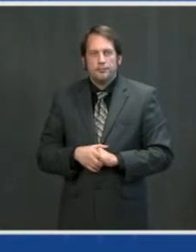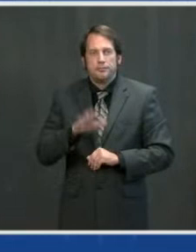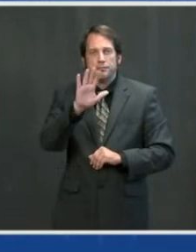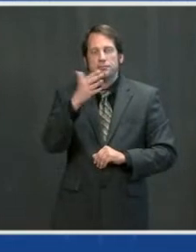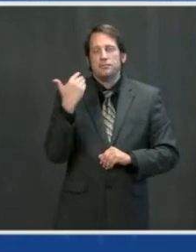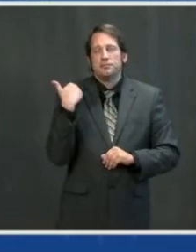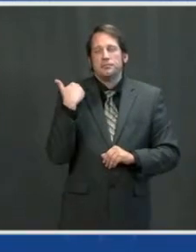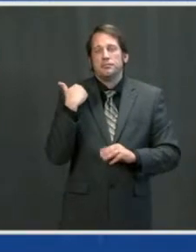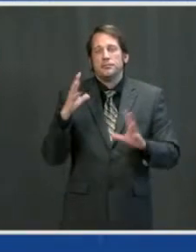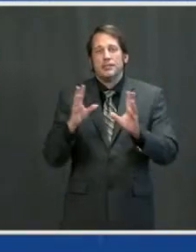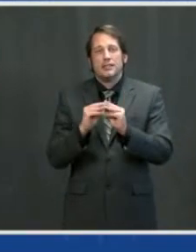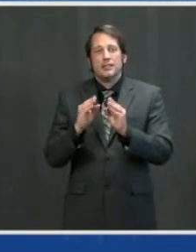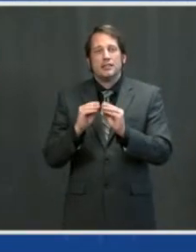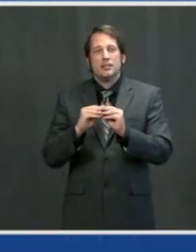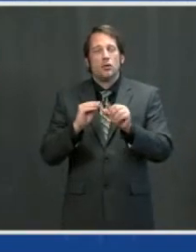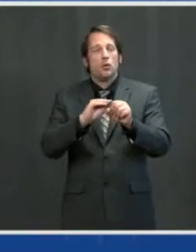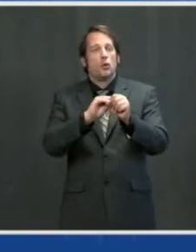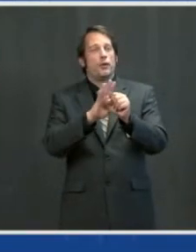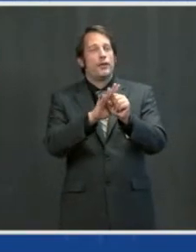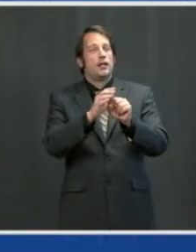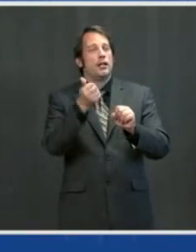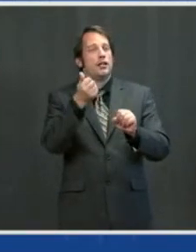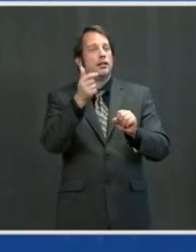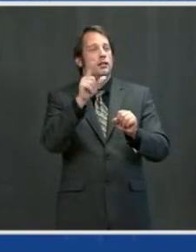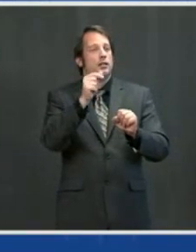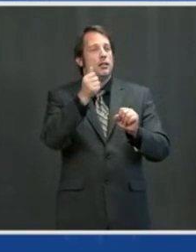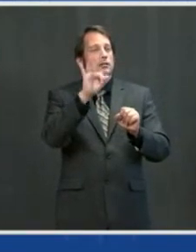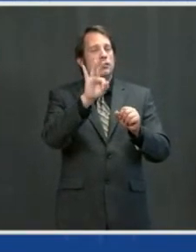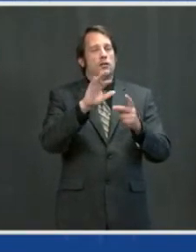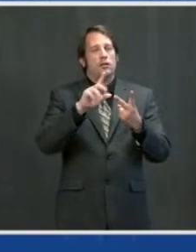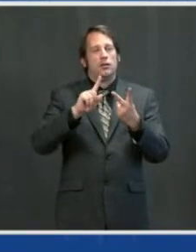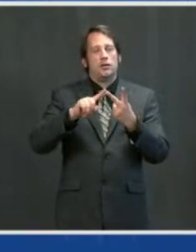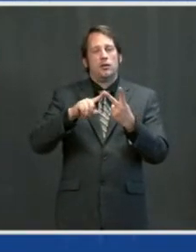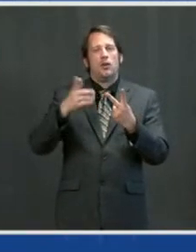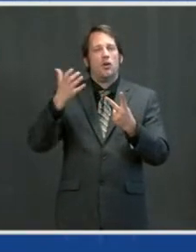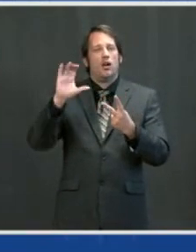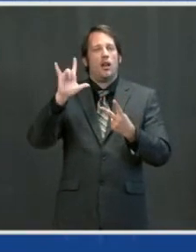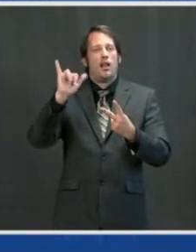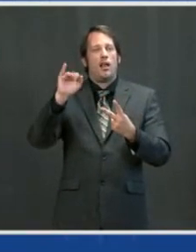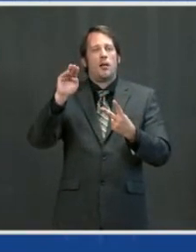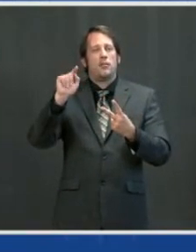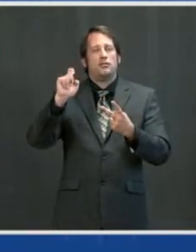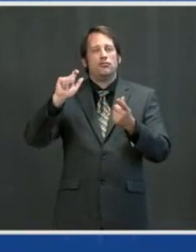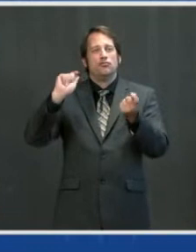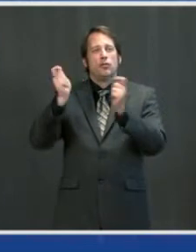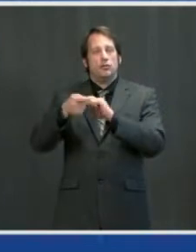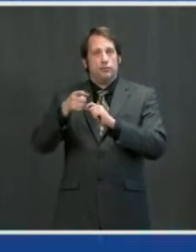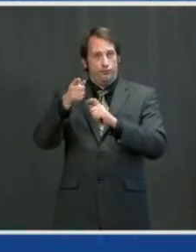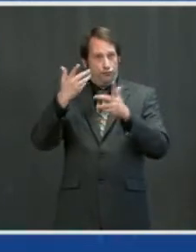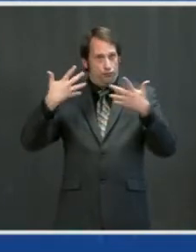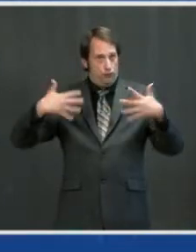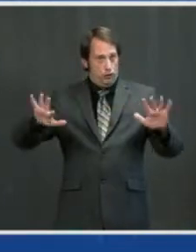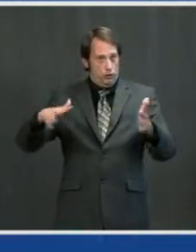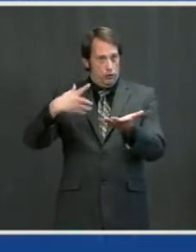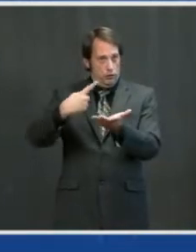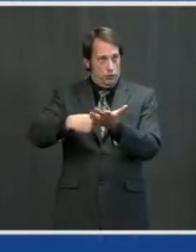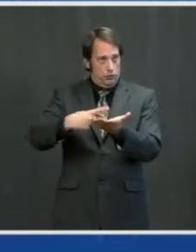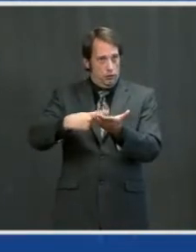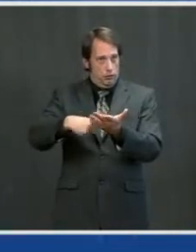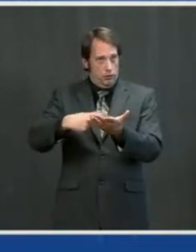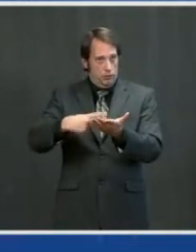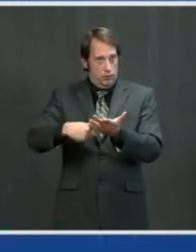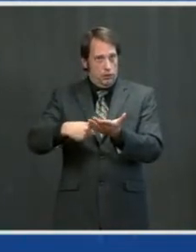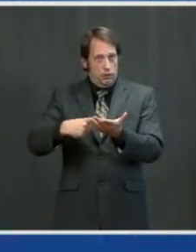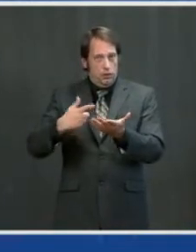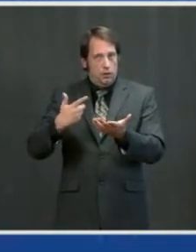about climate change, you have discussed these aspects. About the schedule of providing the vaccines, or by